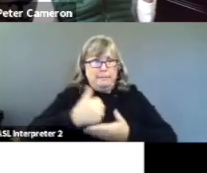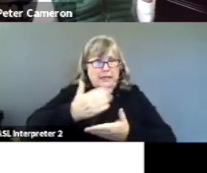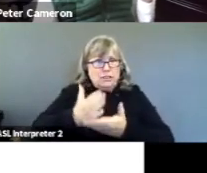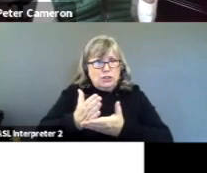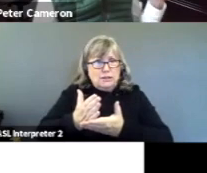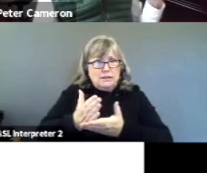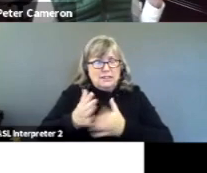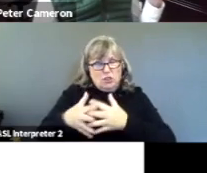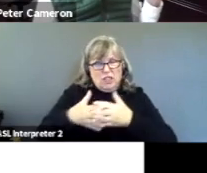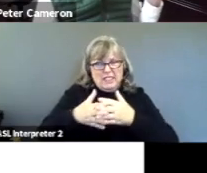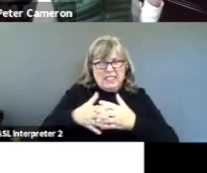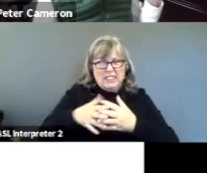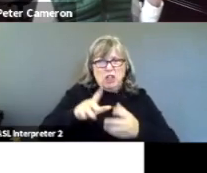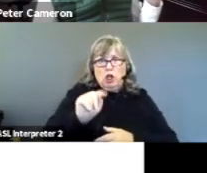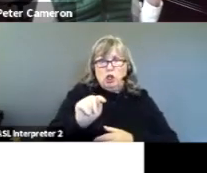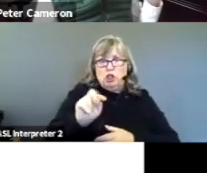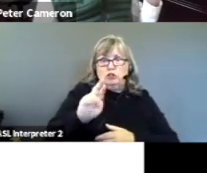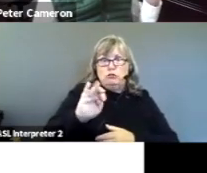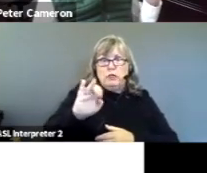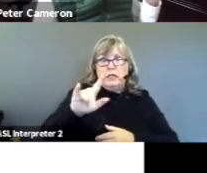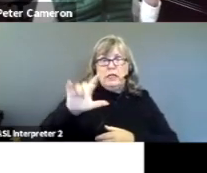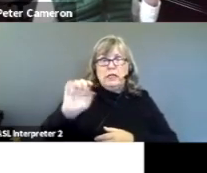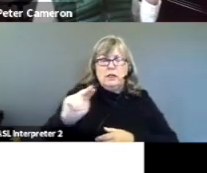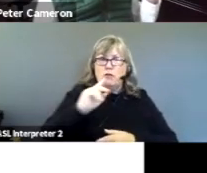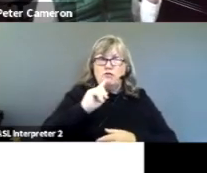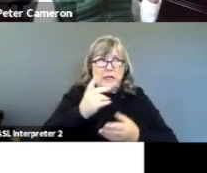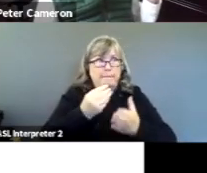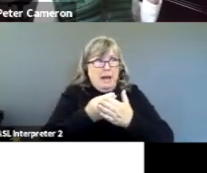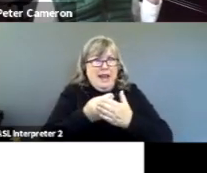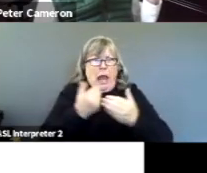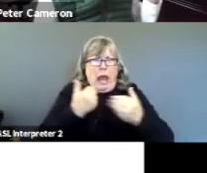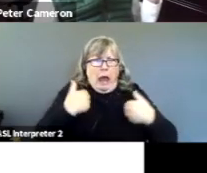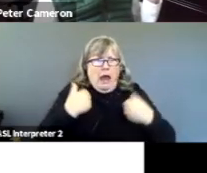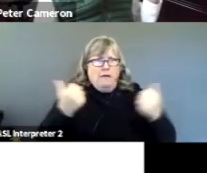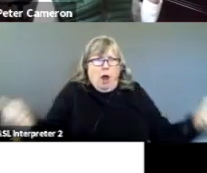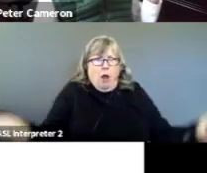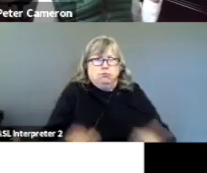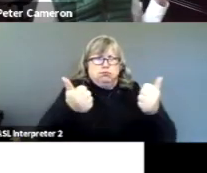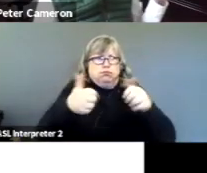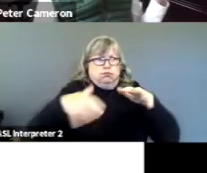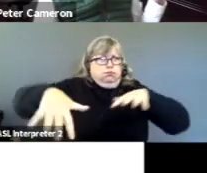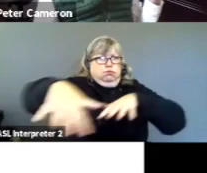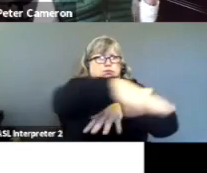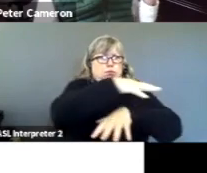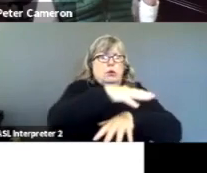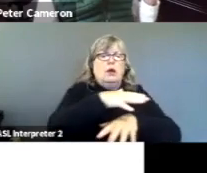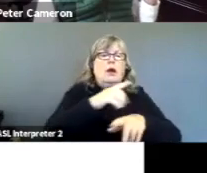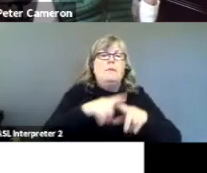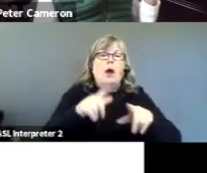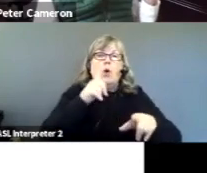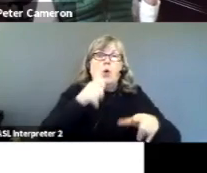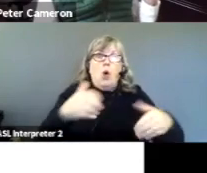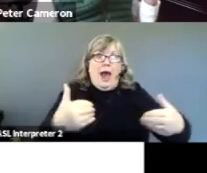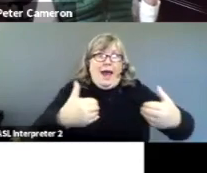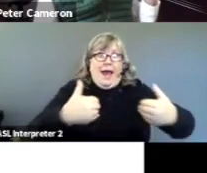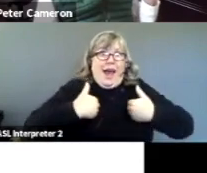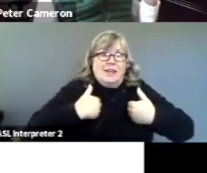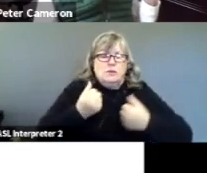just concentrated at the top. And if you hadn't heard, they announced it last week